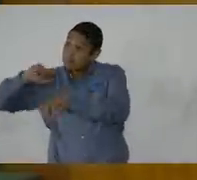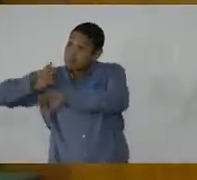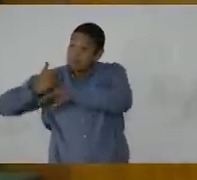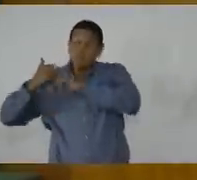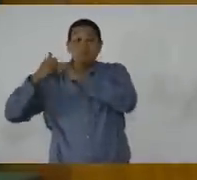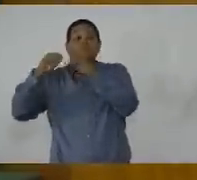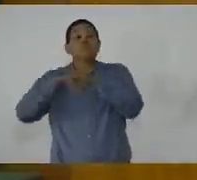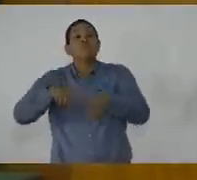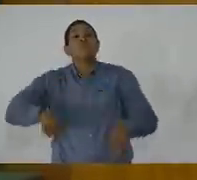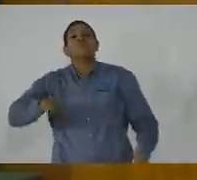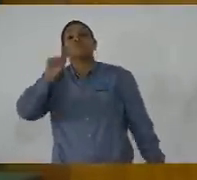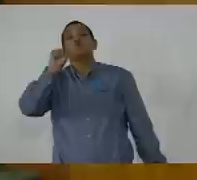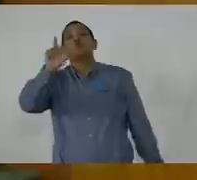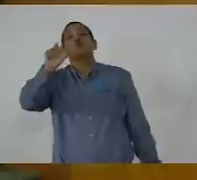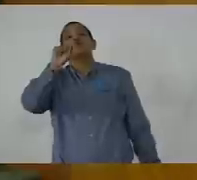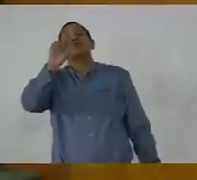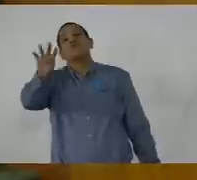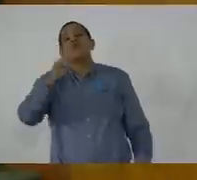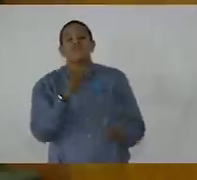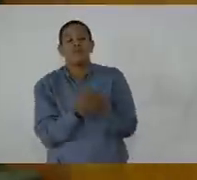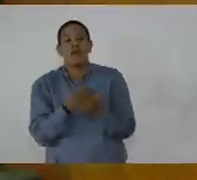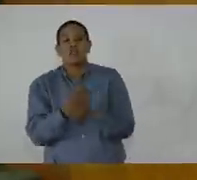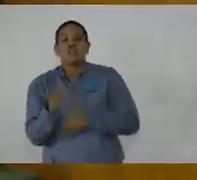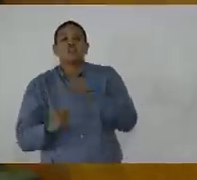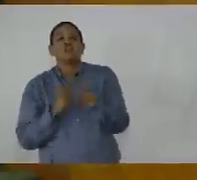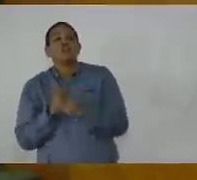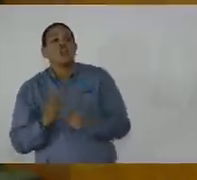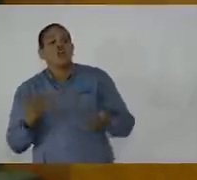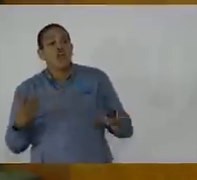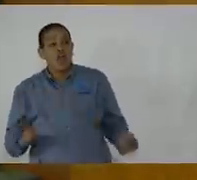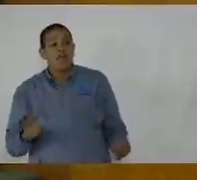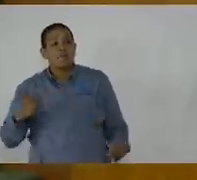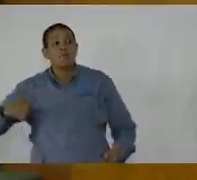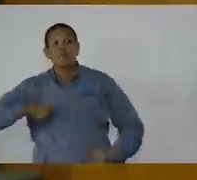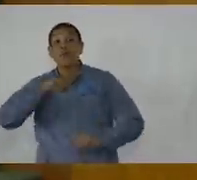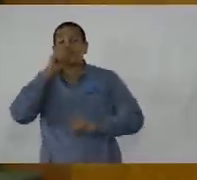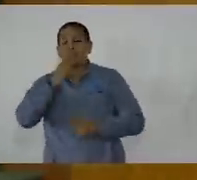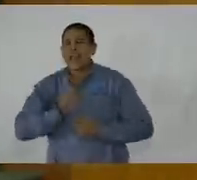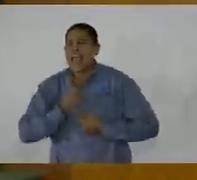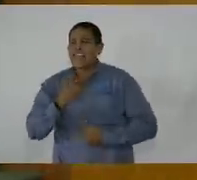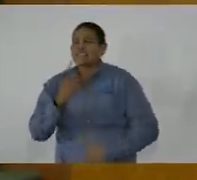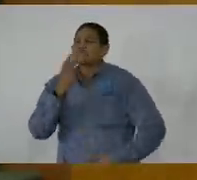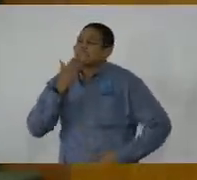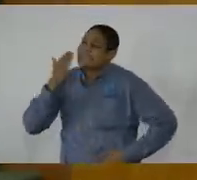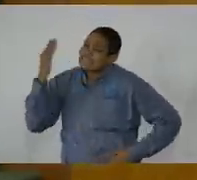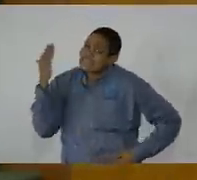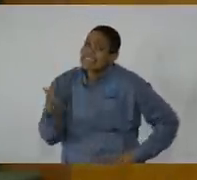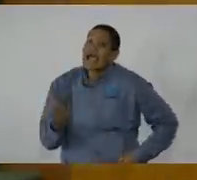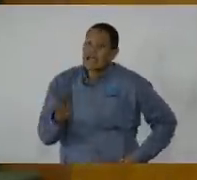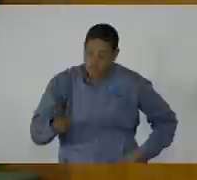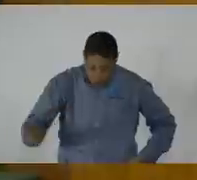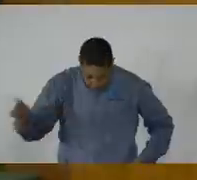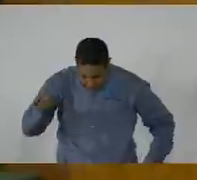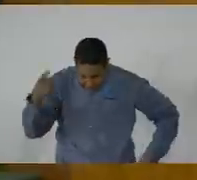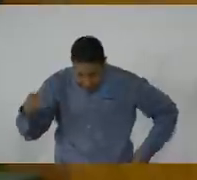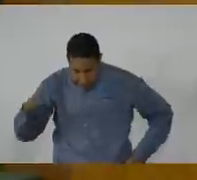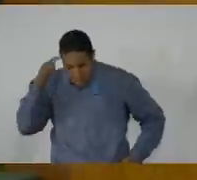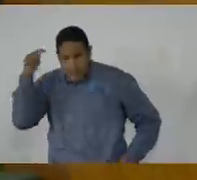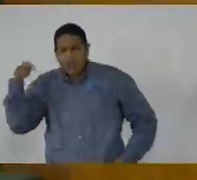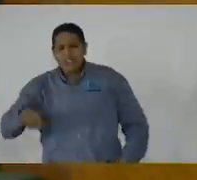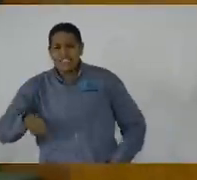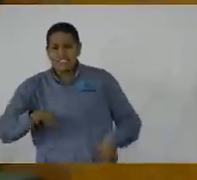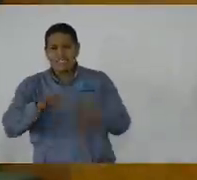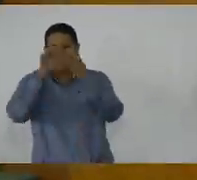the 23-24 financial year. We express our gratitude to them for this